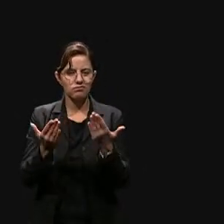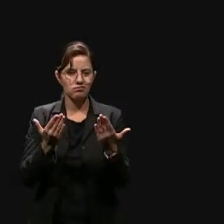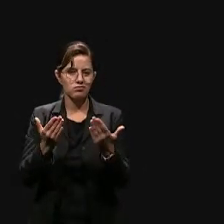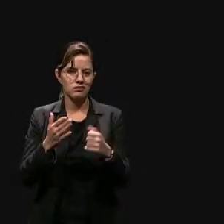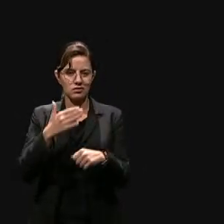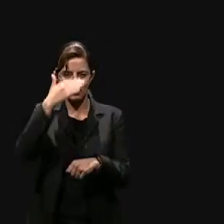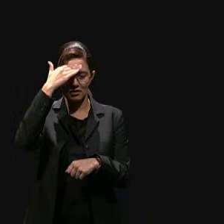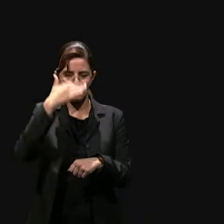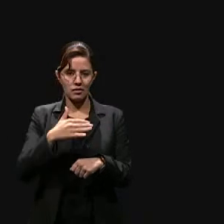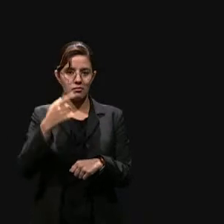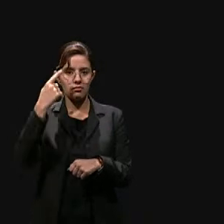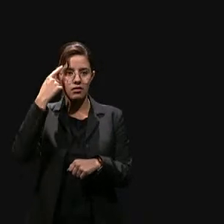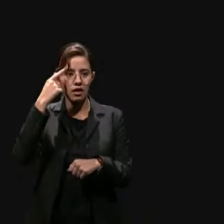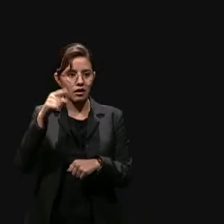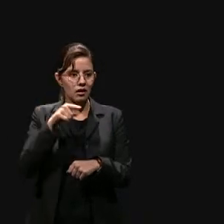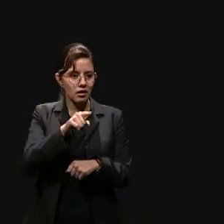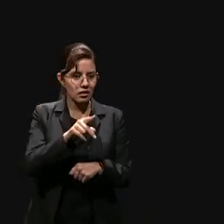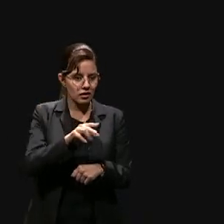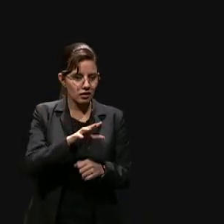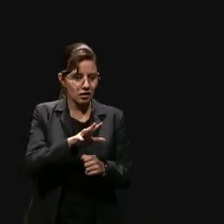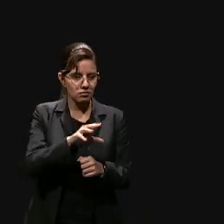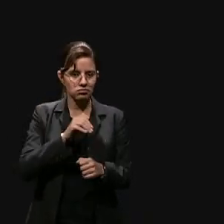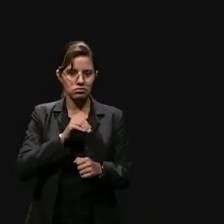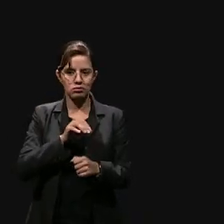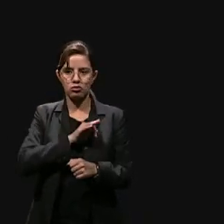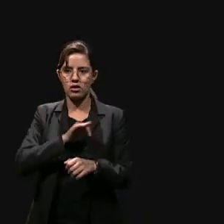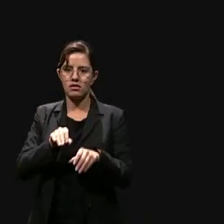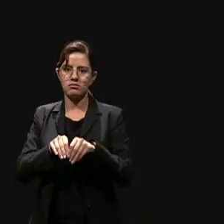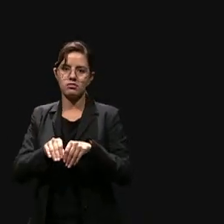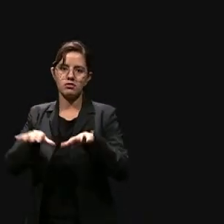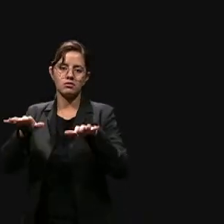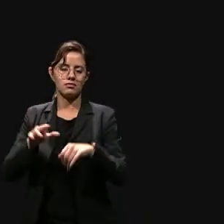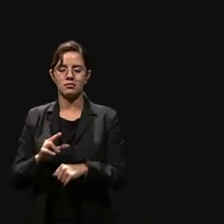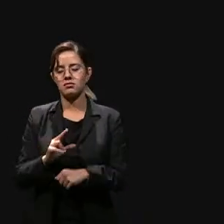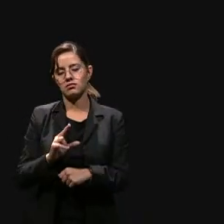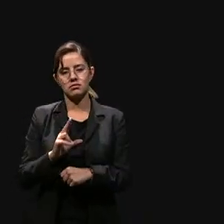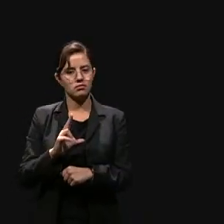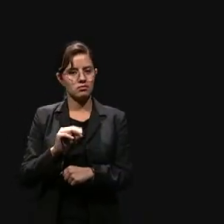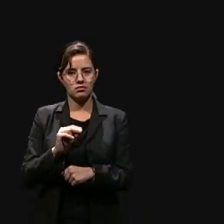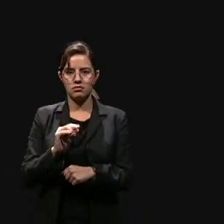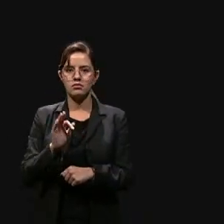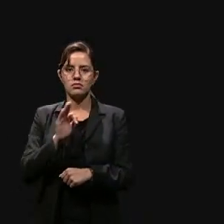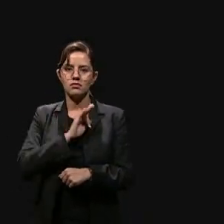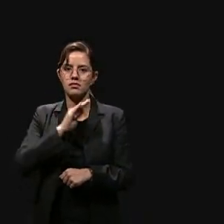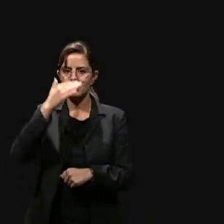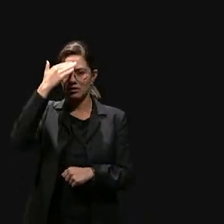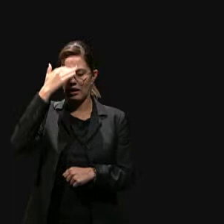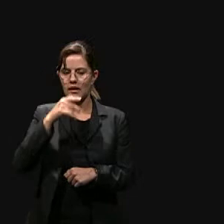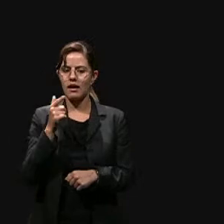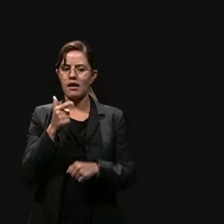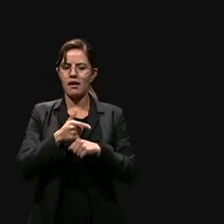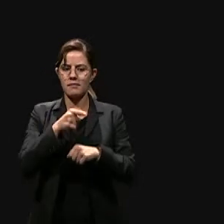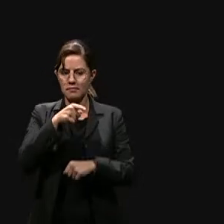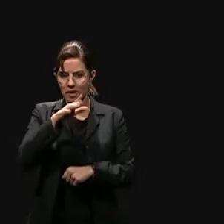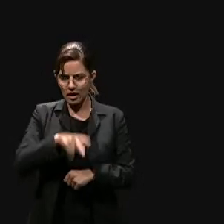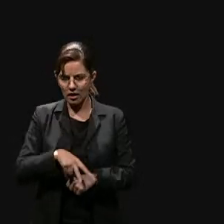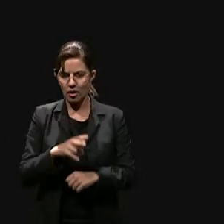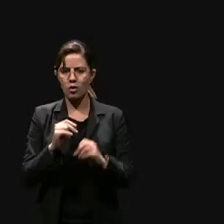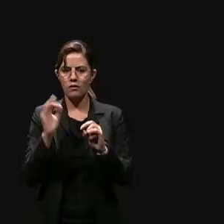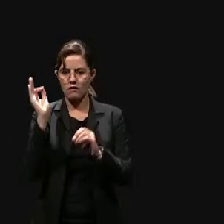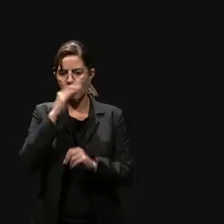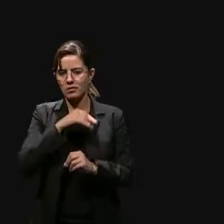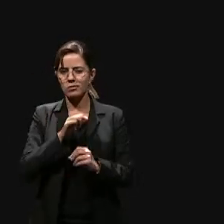and malinformation. The other piece that has been of great concern in the United States around both the media